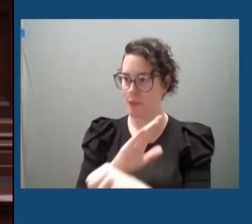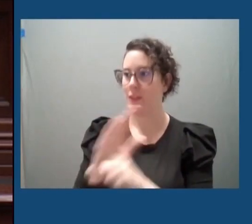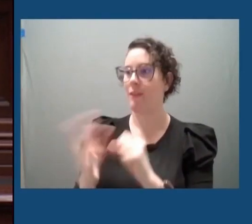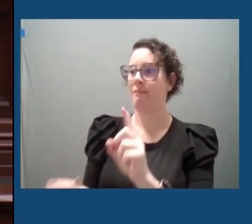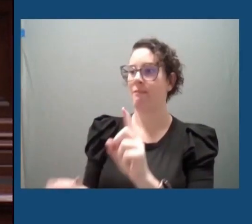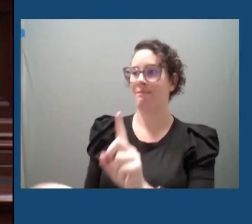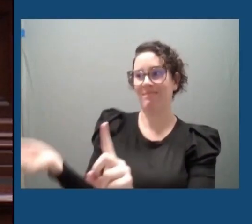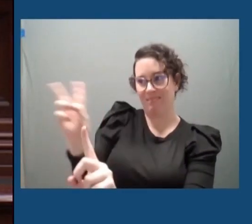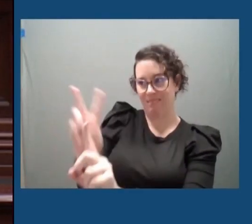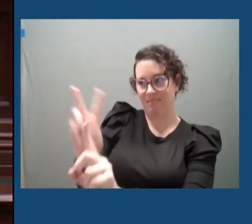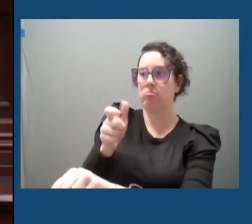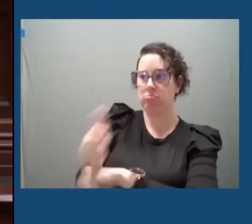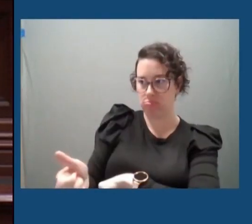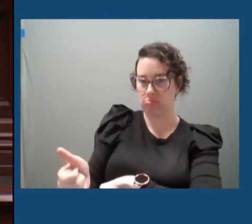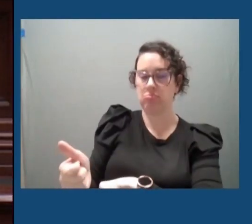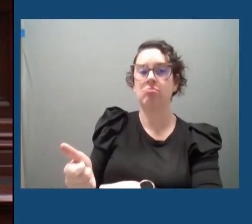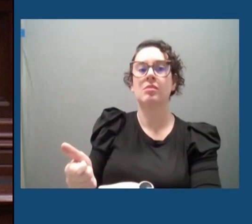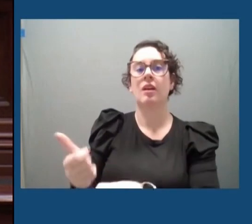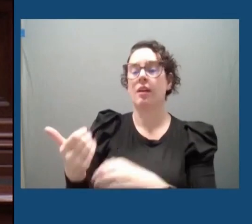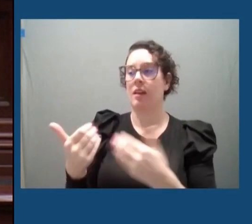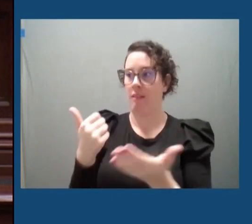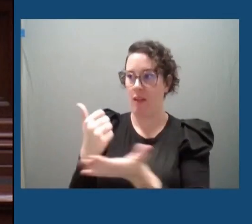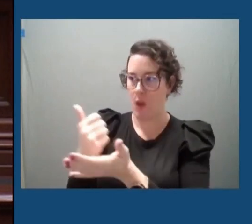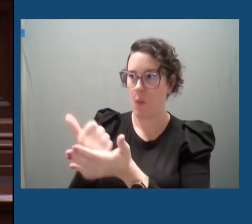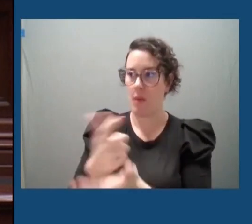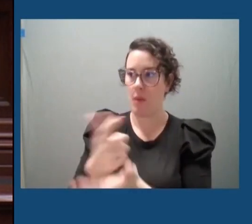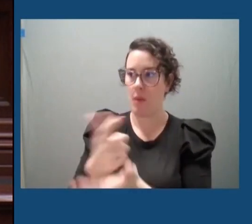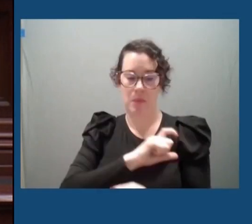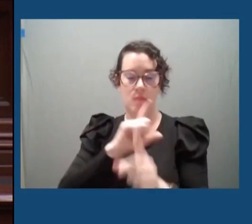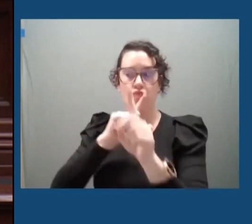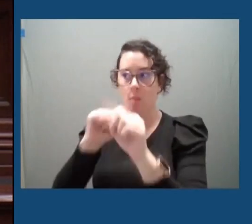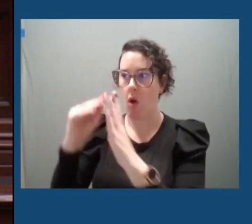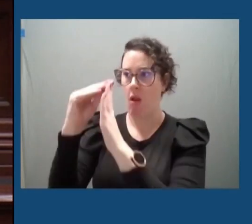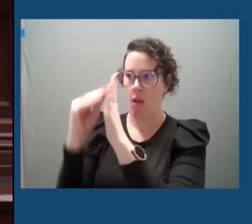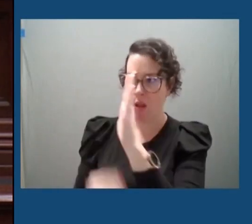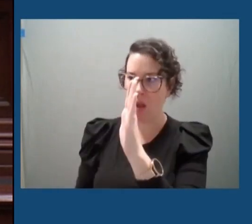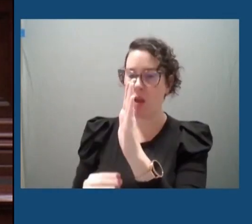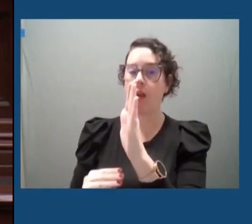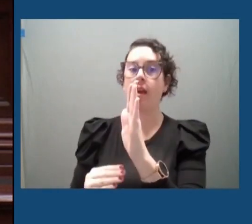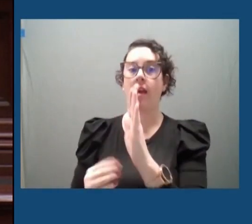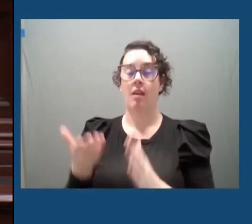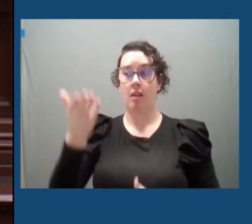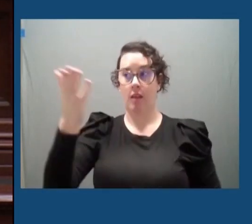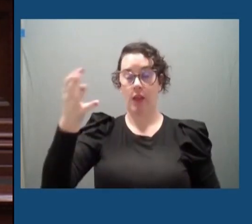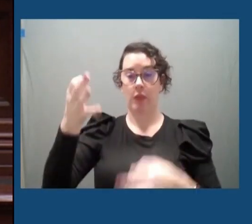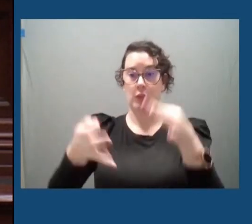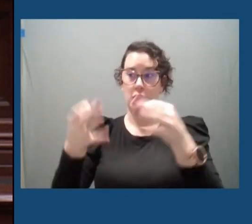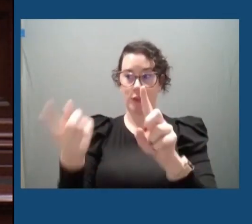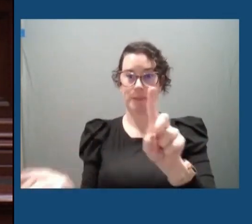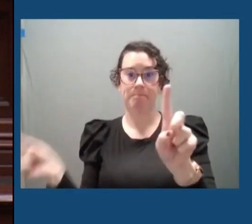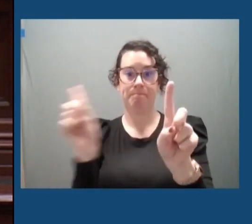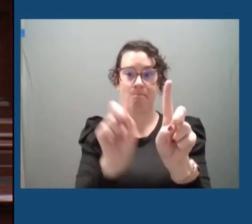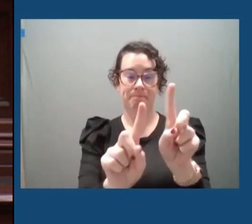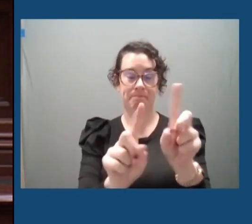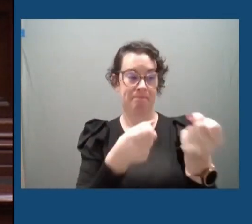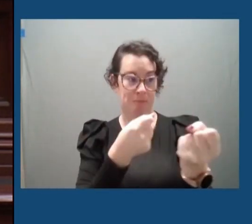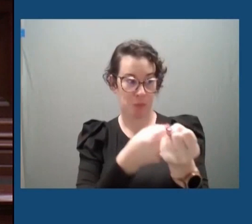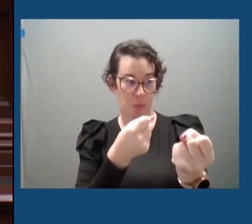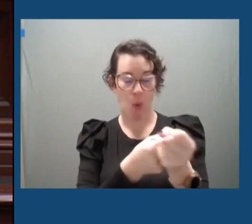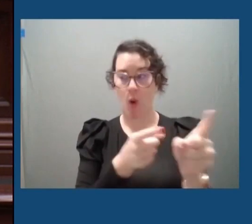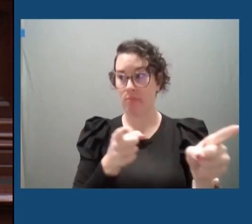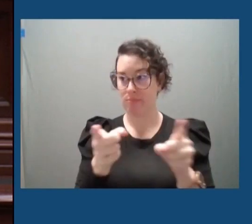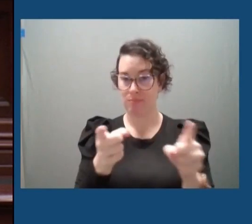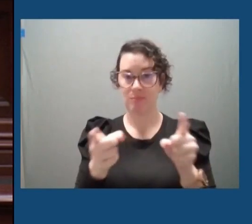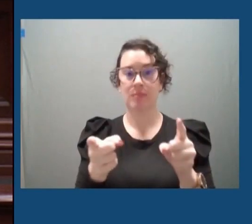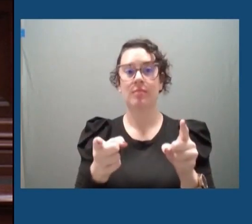He assisted her with police reports and stood by her side at the grand jury. With his support, Elizabeth has